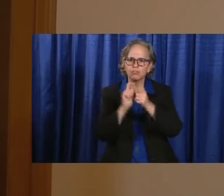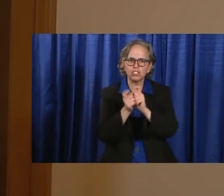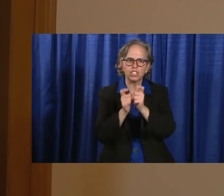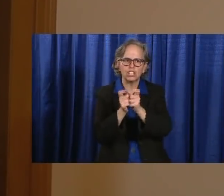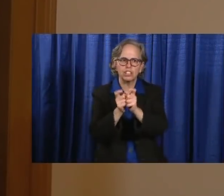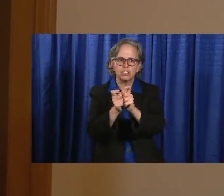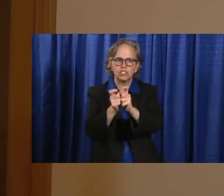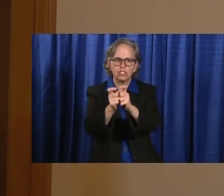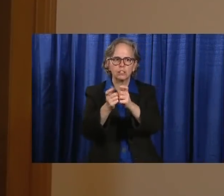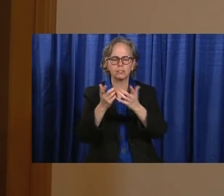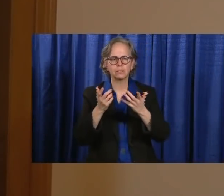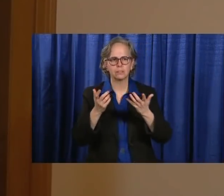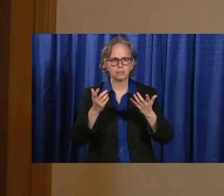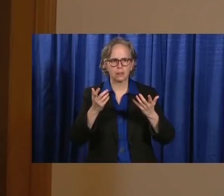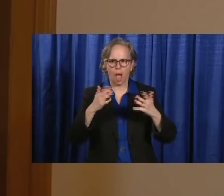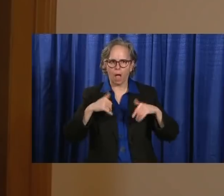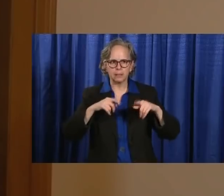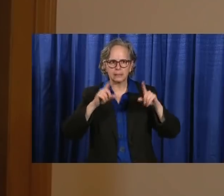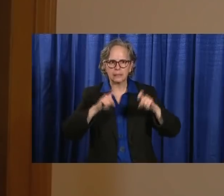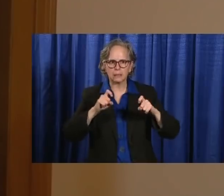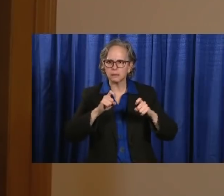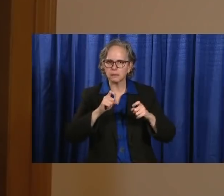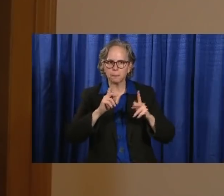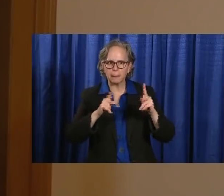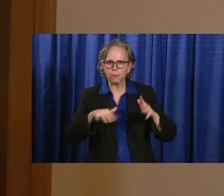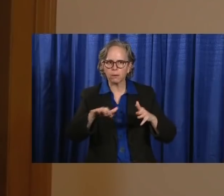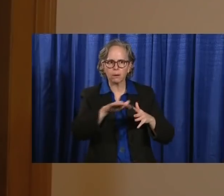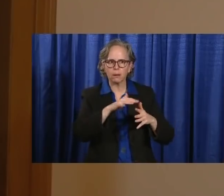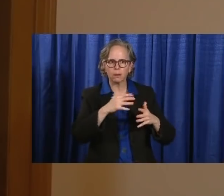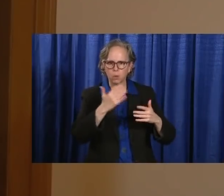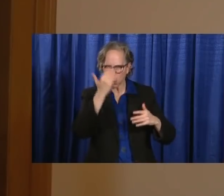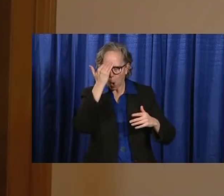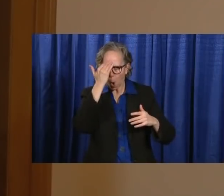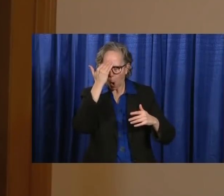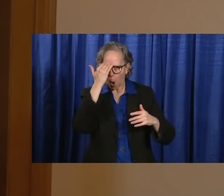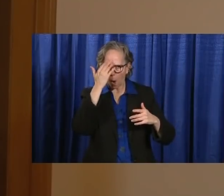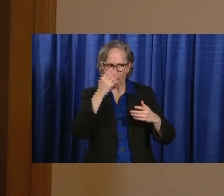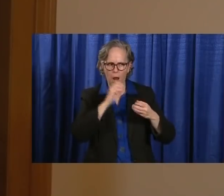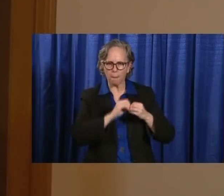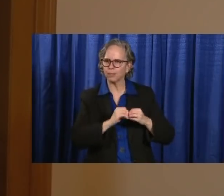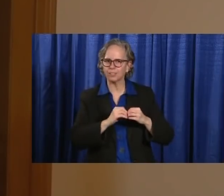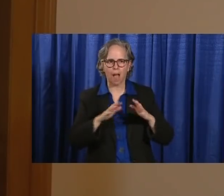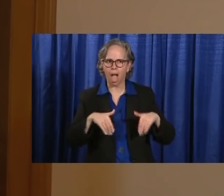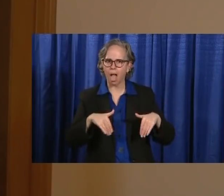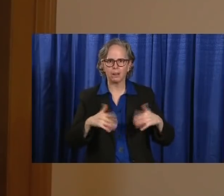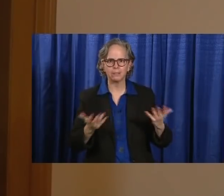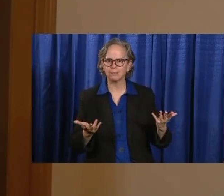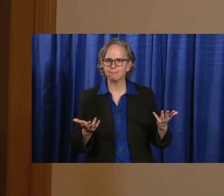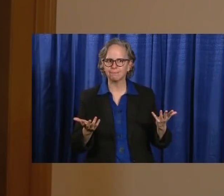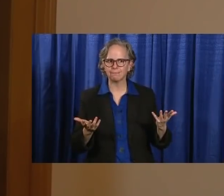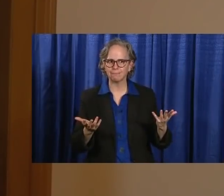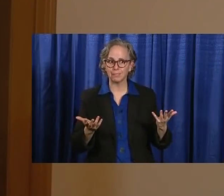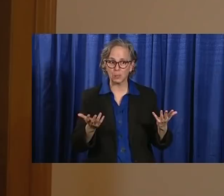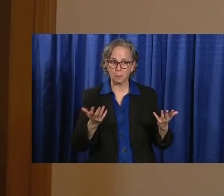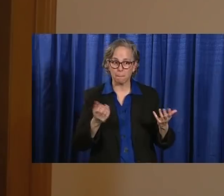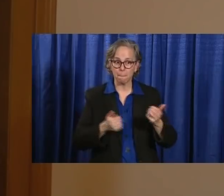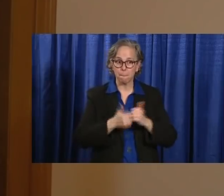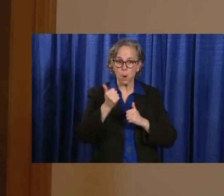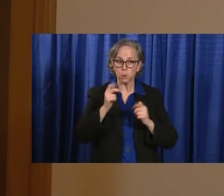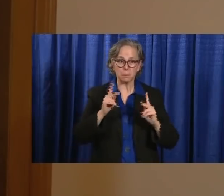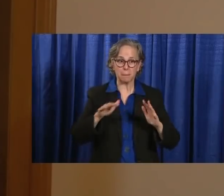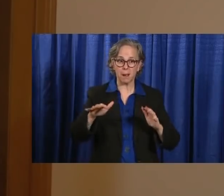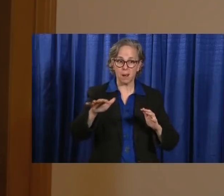know what that means, but we do know that most people who are going to be tested are going to be negative. Sometimes they're